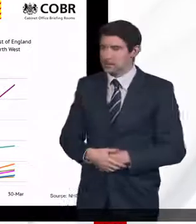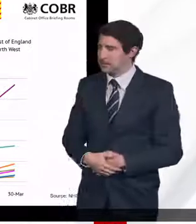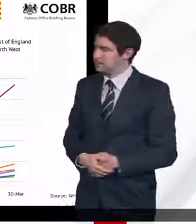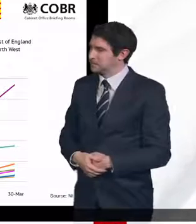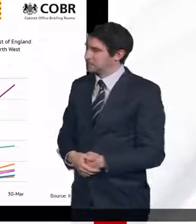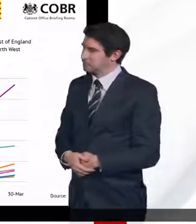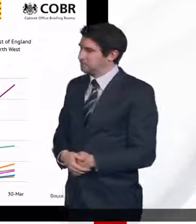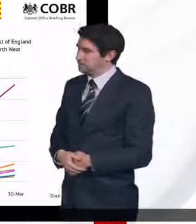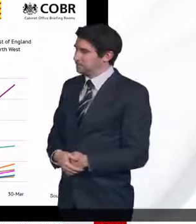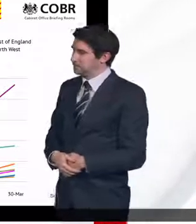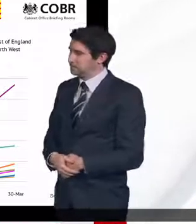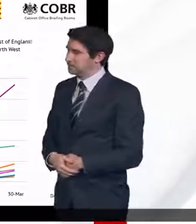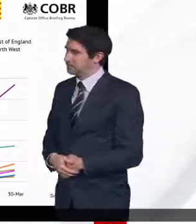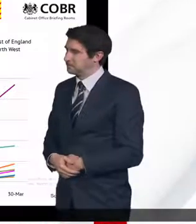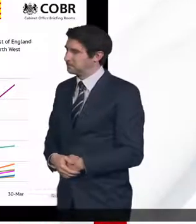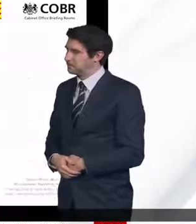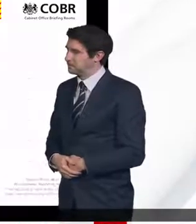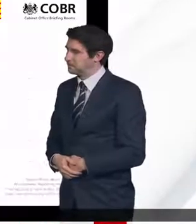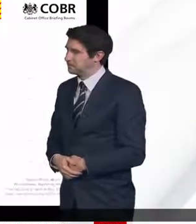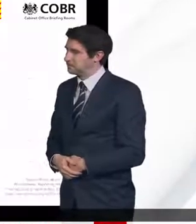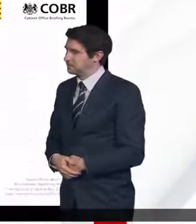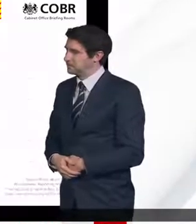next chart shows,